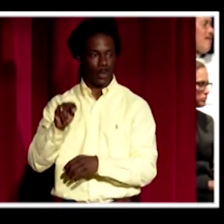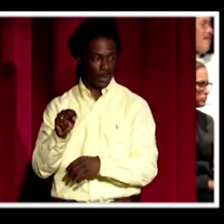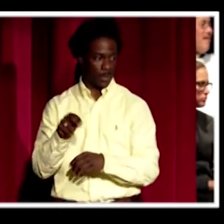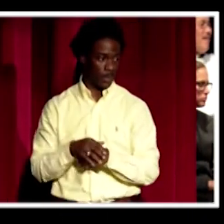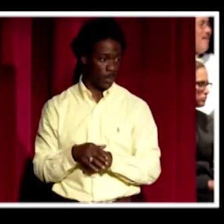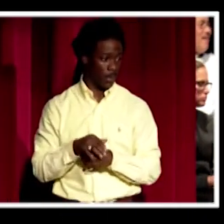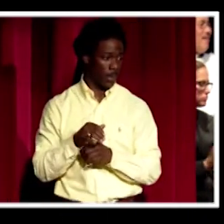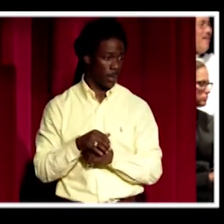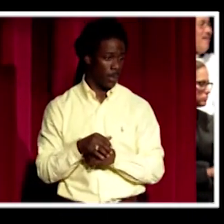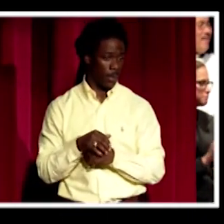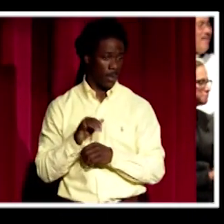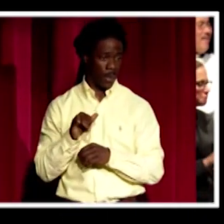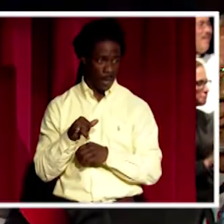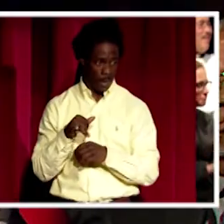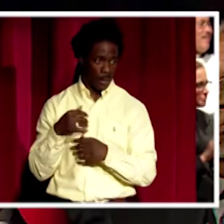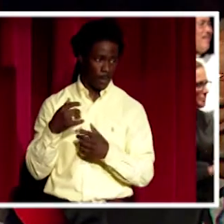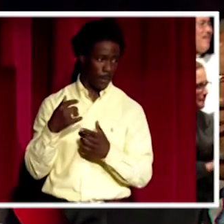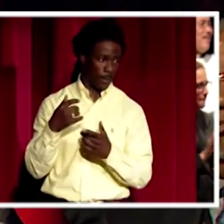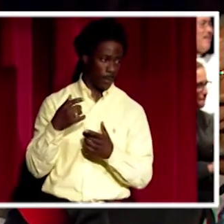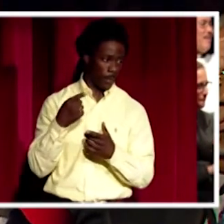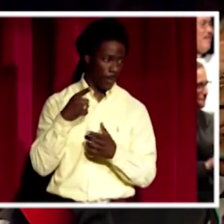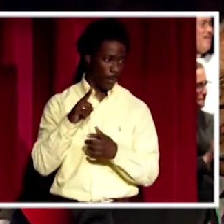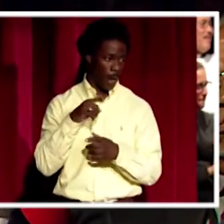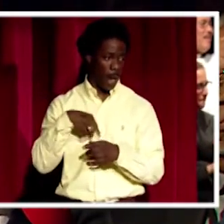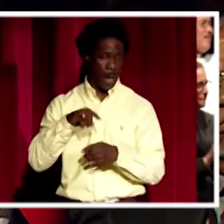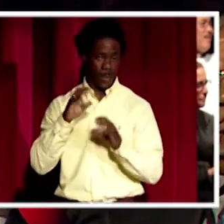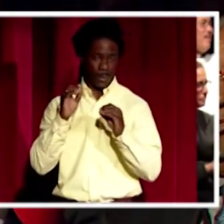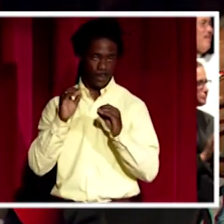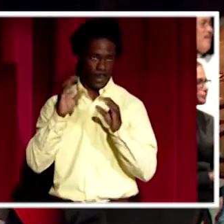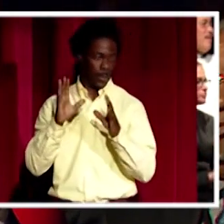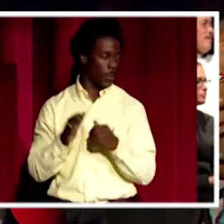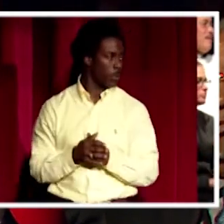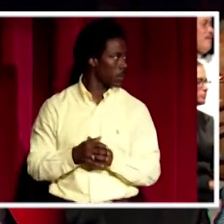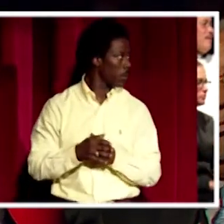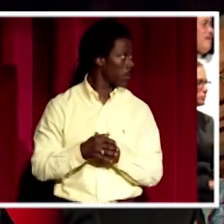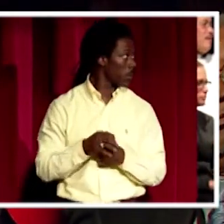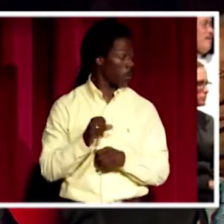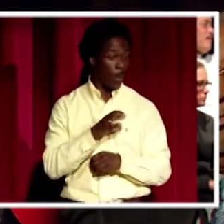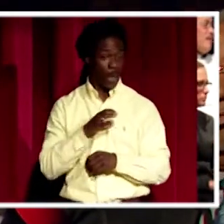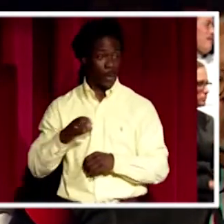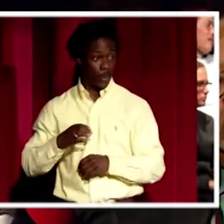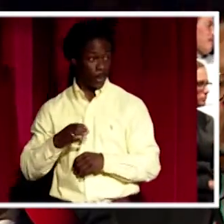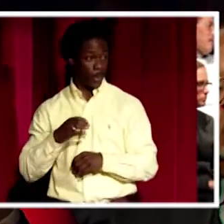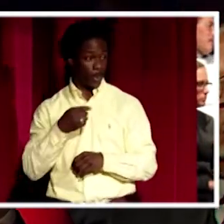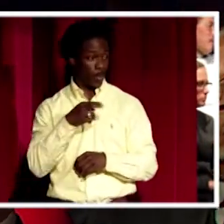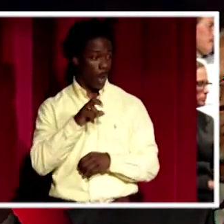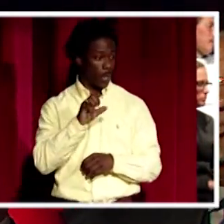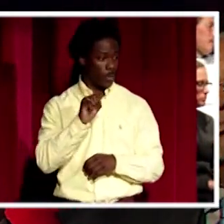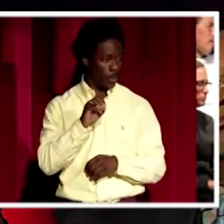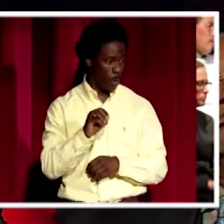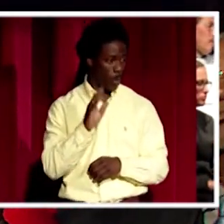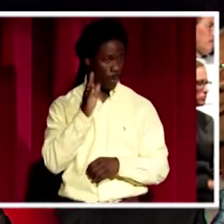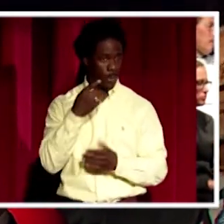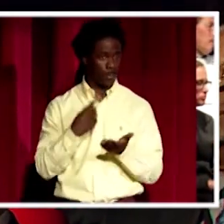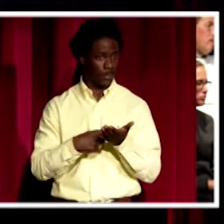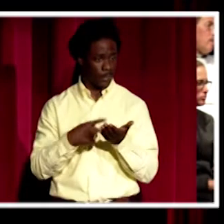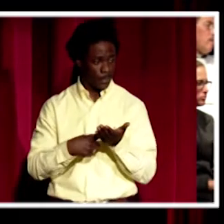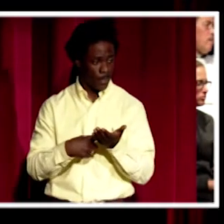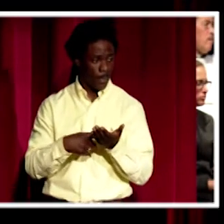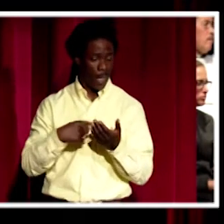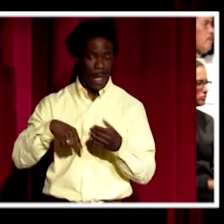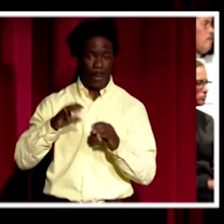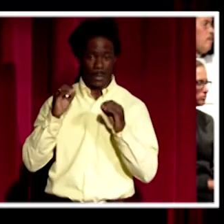increases compensation for our educators. So Councilmember Grasso will tell you our teachers have one of the